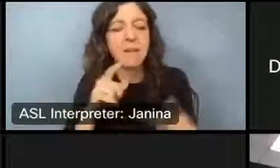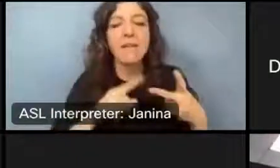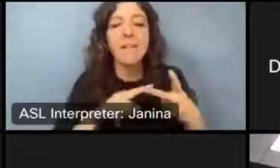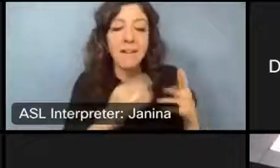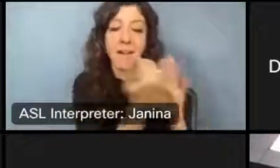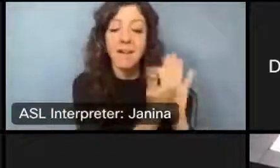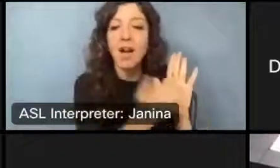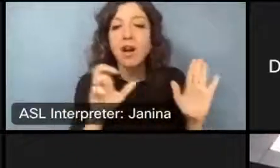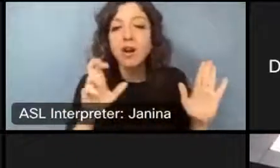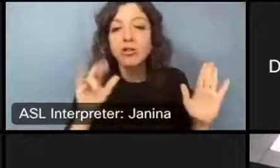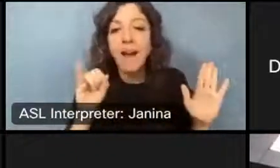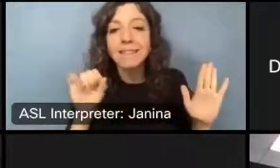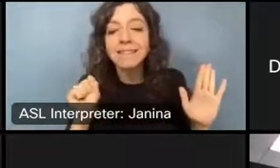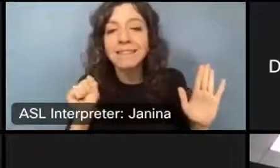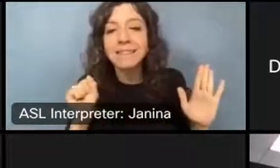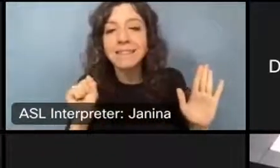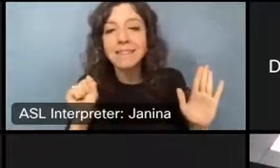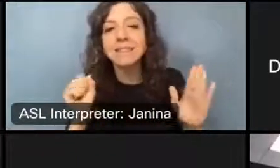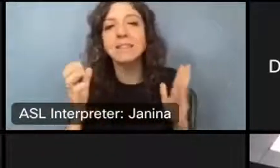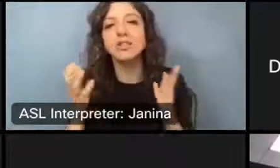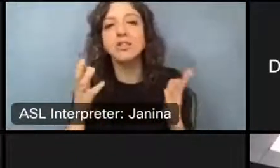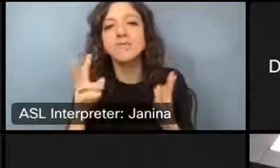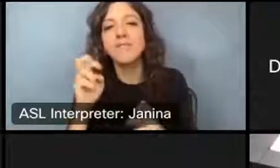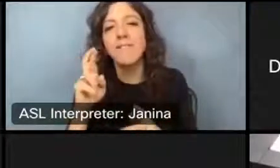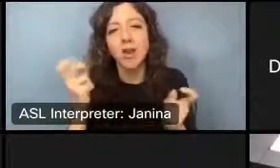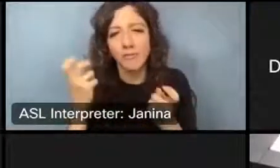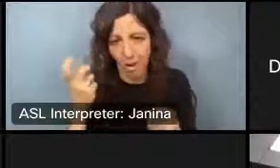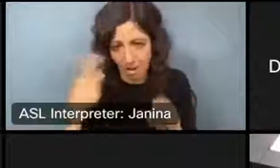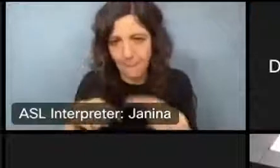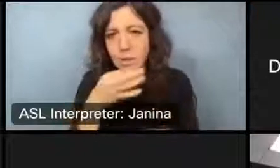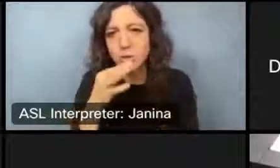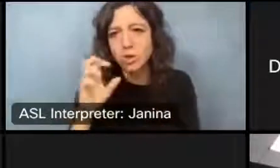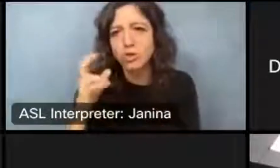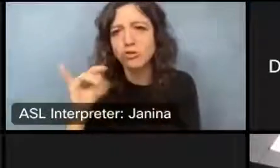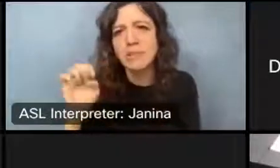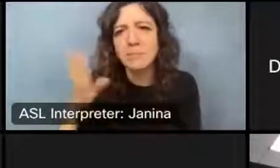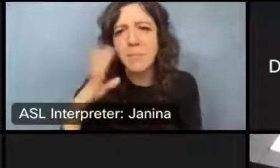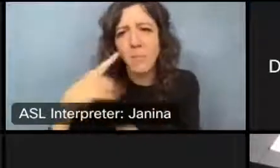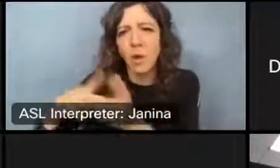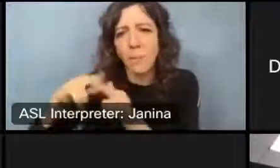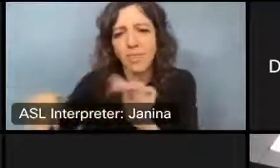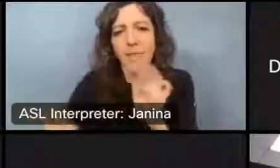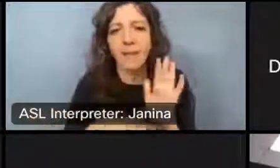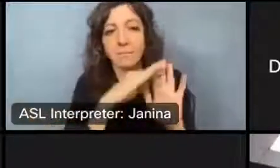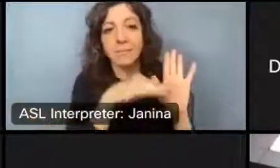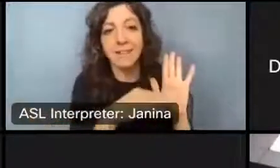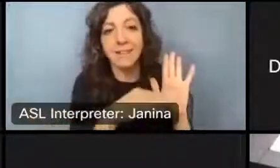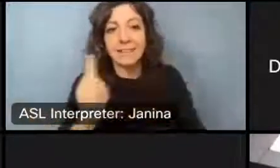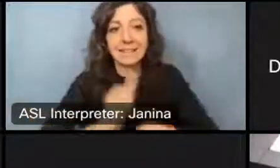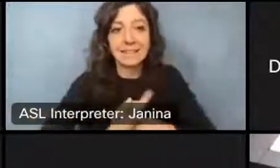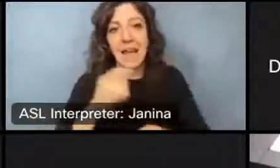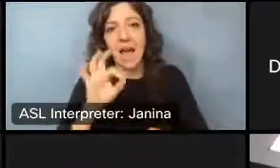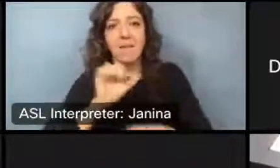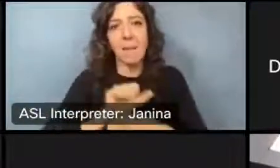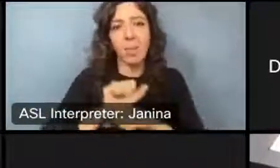up, and maybe we can have Christy talk about that a little bit. We have a day in employment fair that's coming up, and